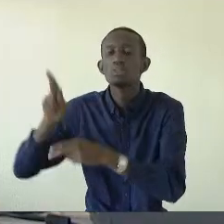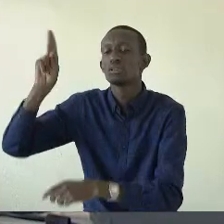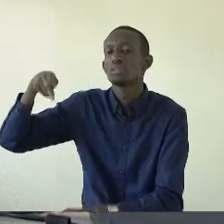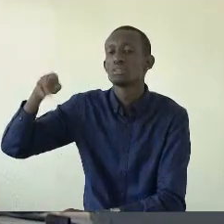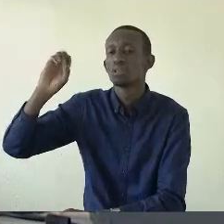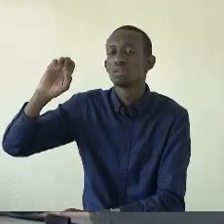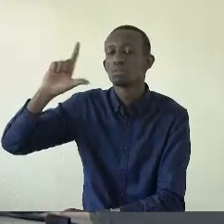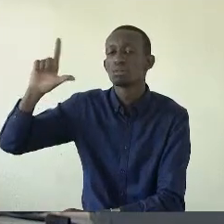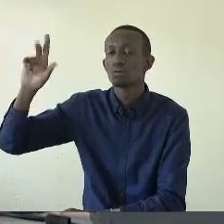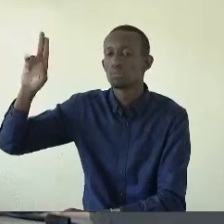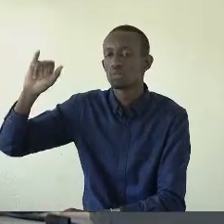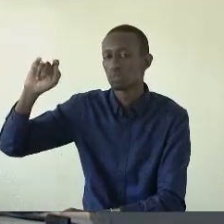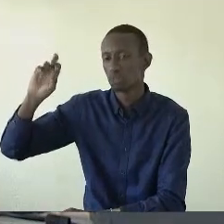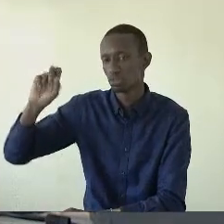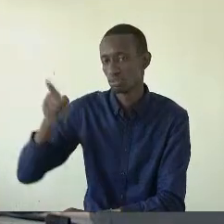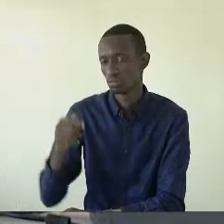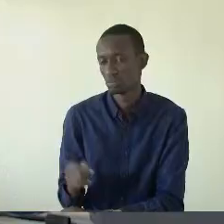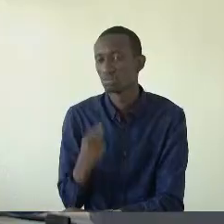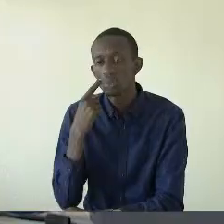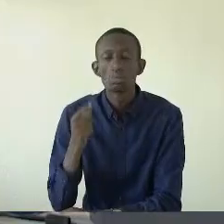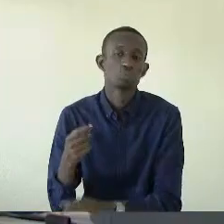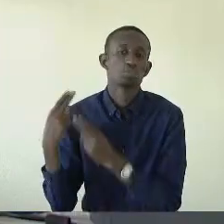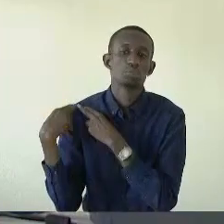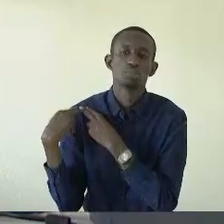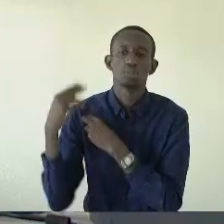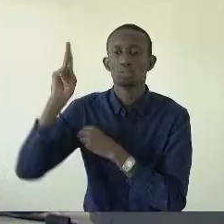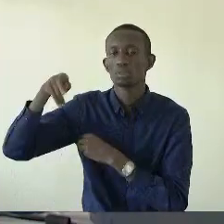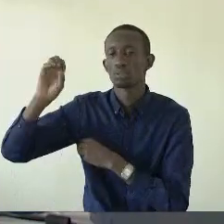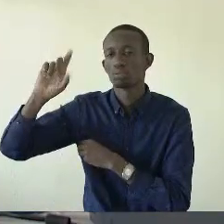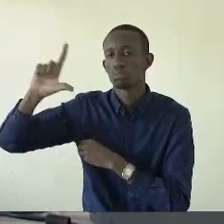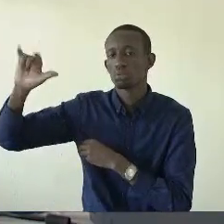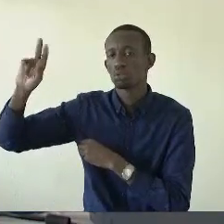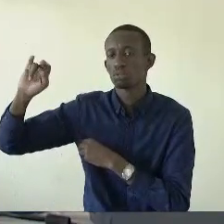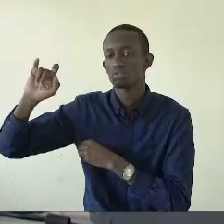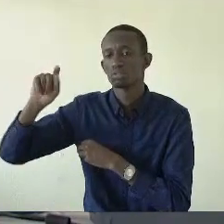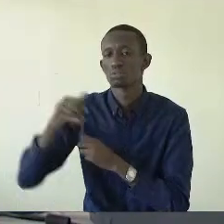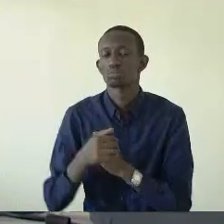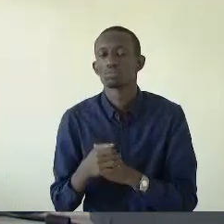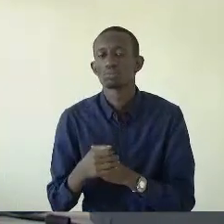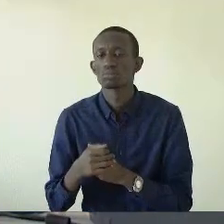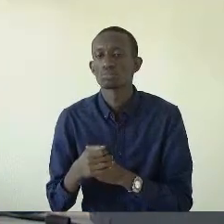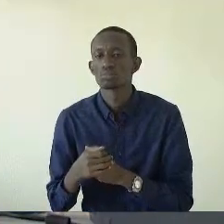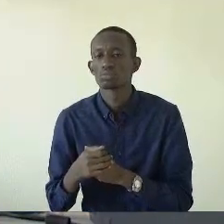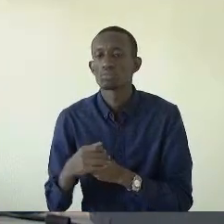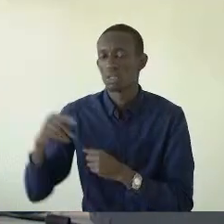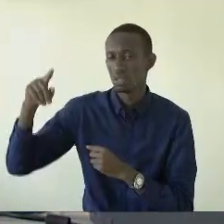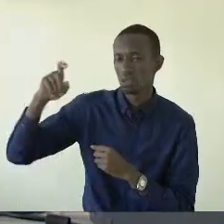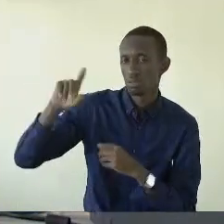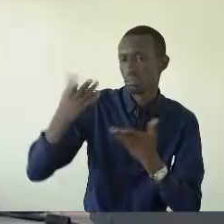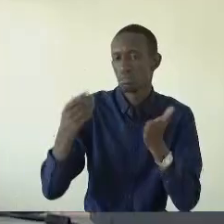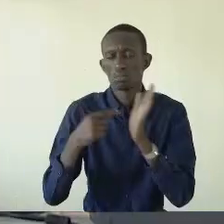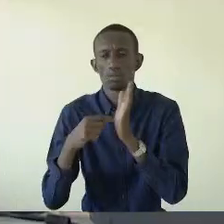we talk about the role of pollinators. Birds, insects like bees, wasps,